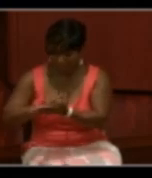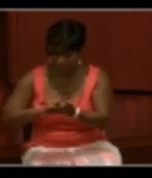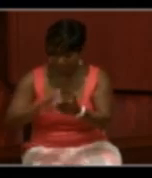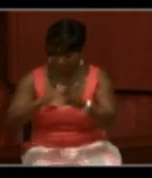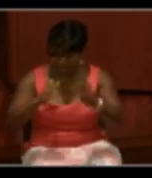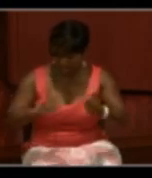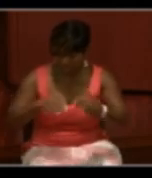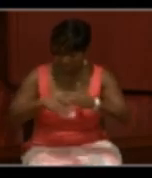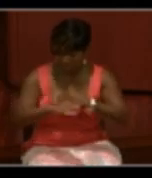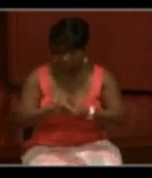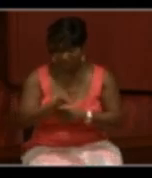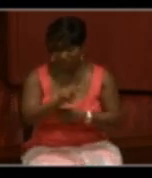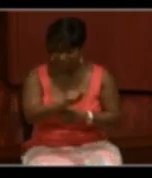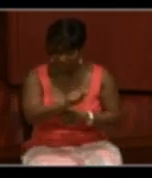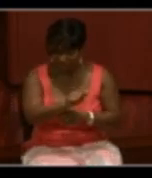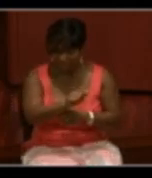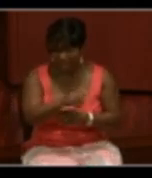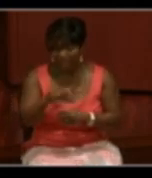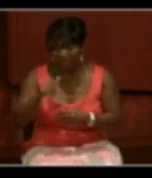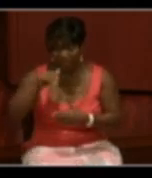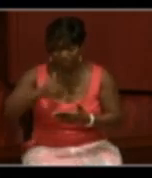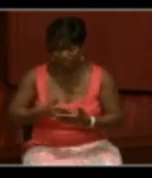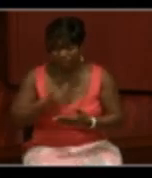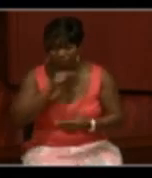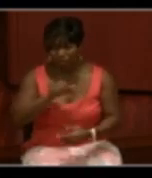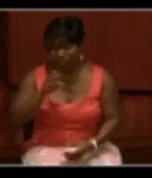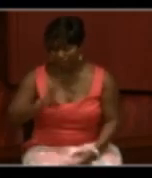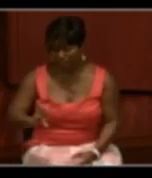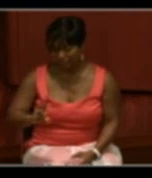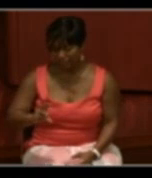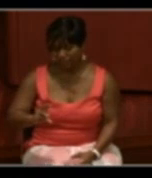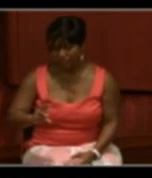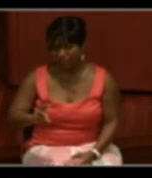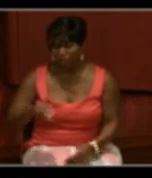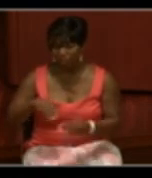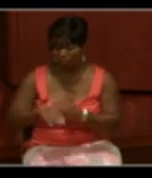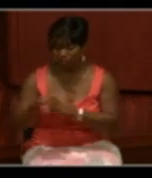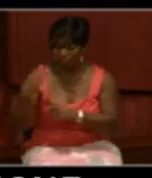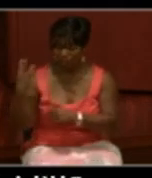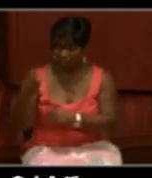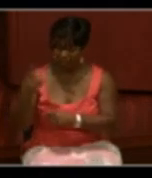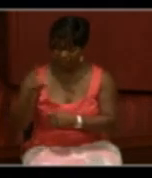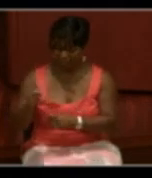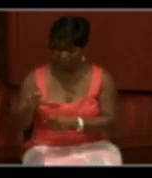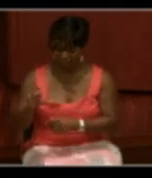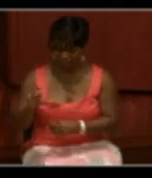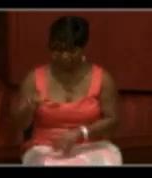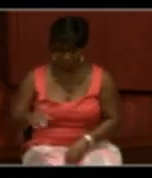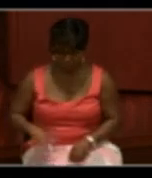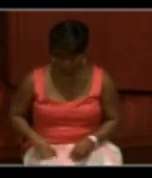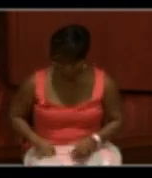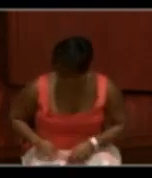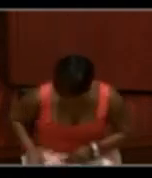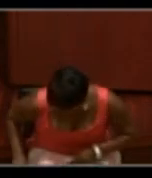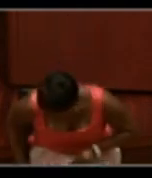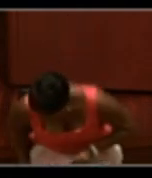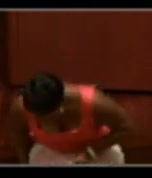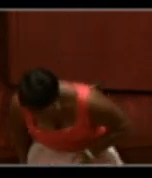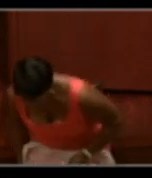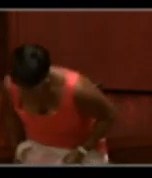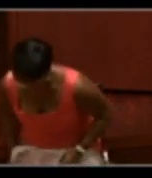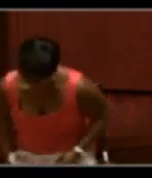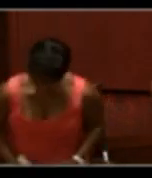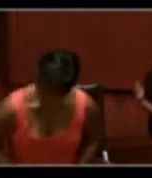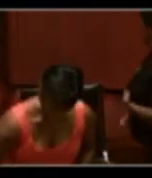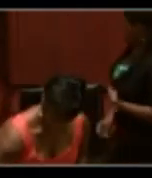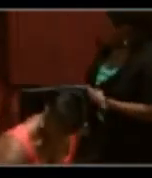and Mary E. Pinnell, their daughter, was age six, was born in Washington, D.C. Okay. Another example is from